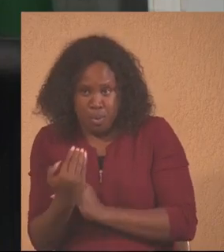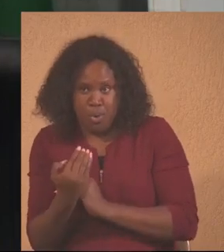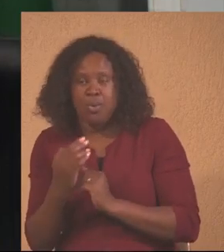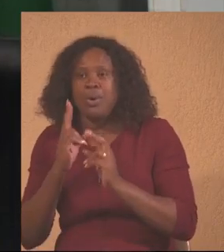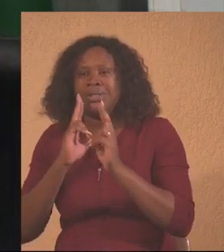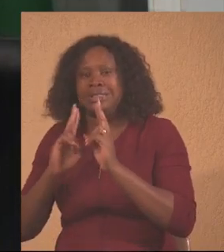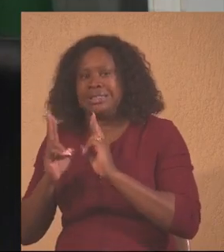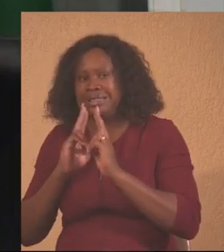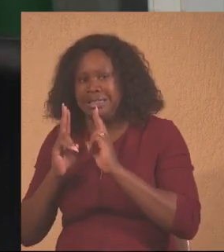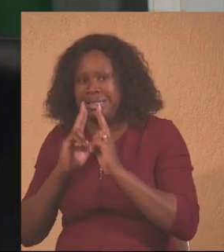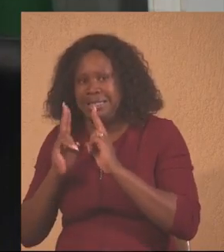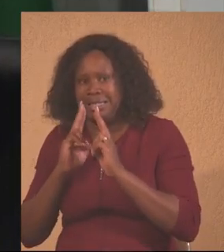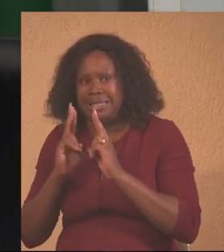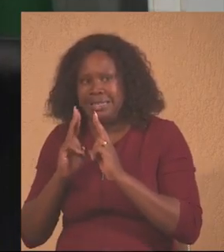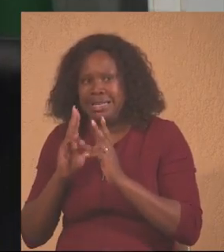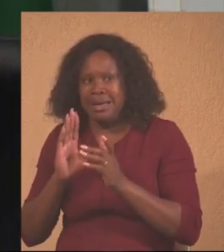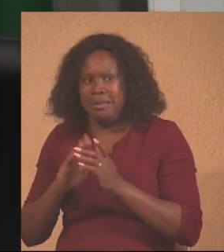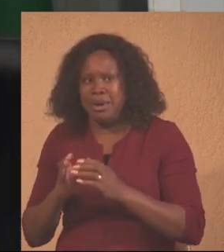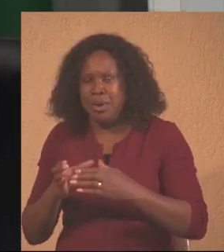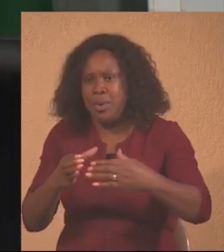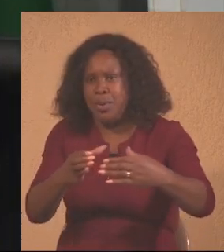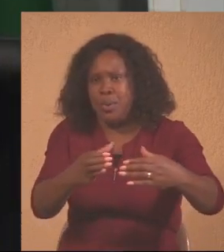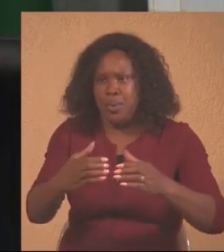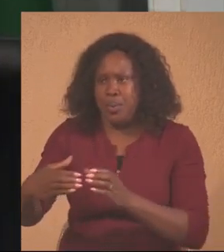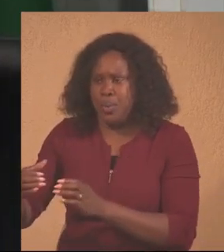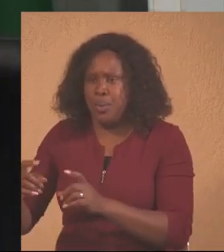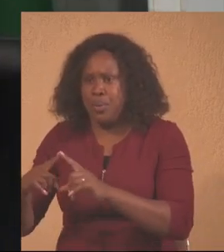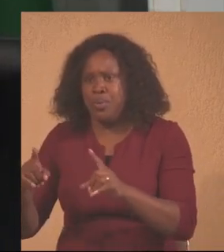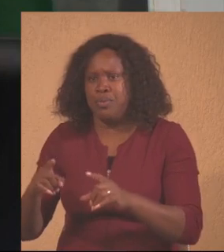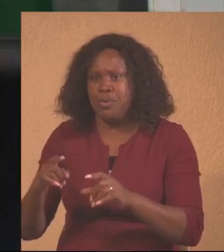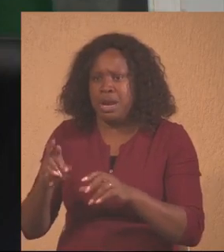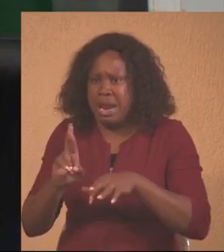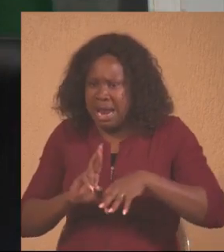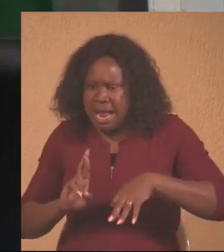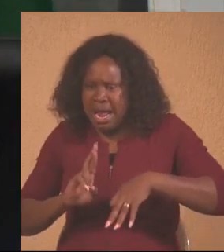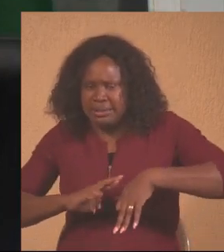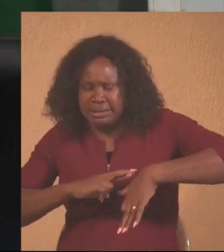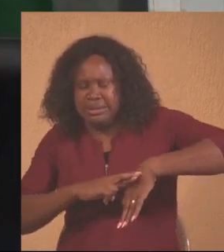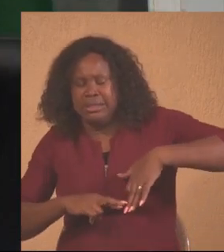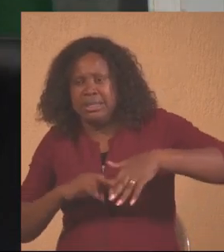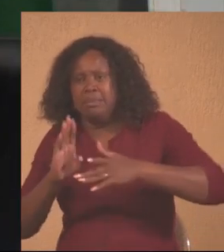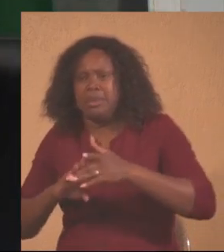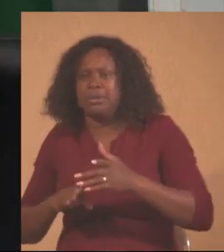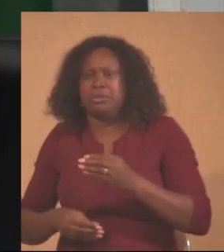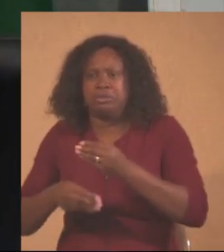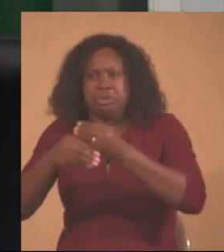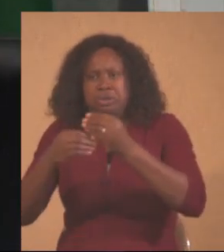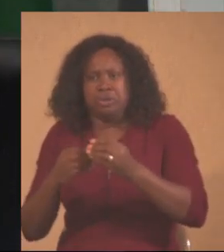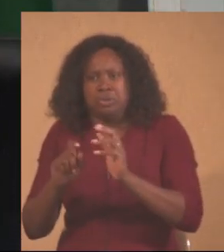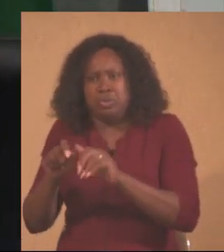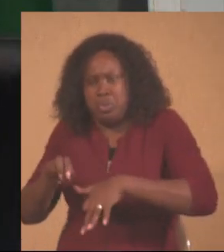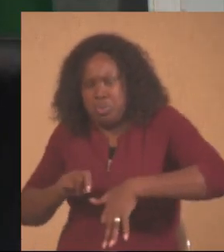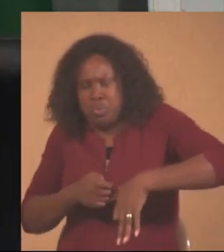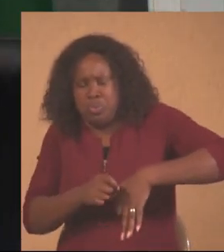discuss around the zoning of the different regions, around the extension of the lockdown, when we are joined